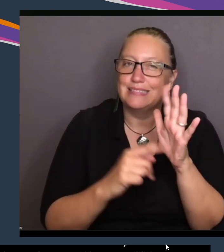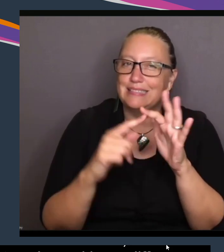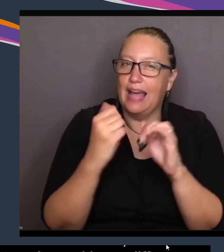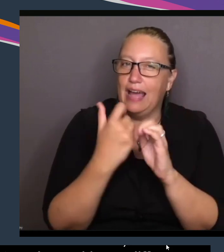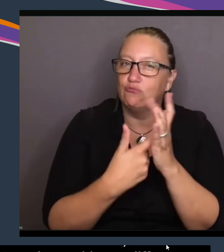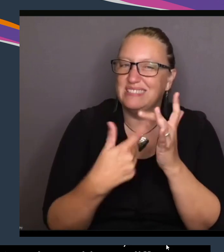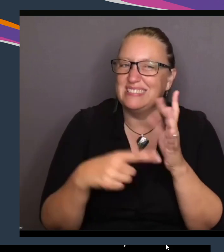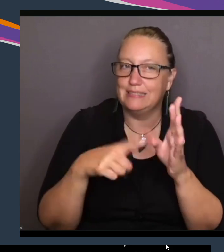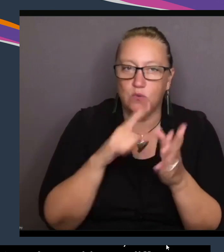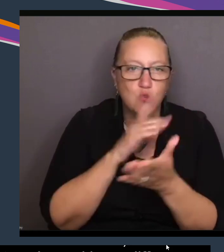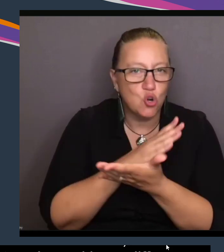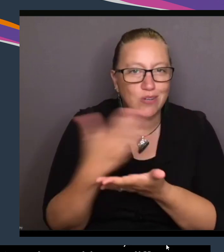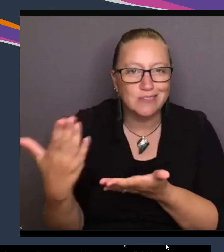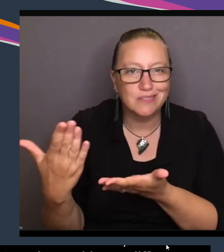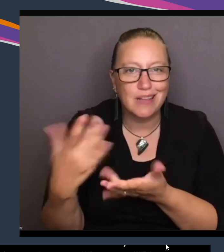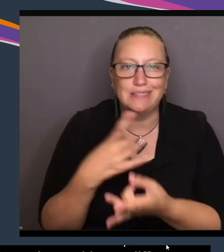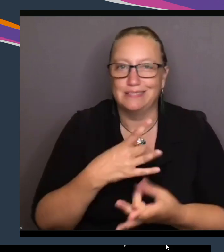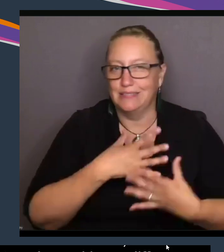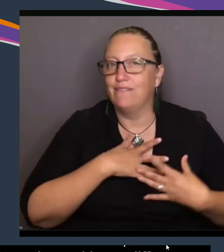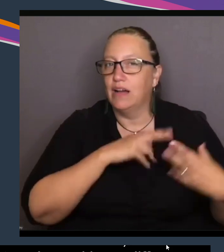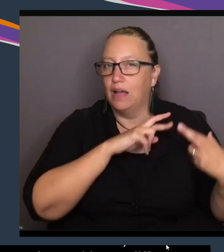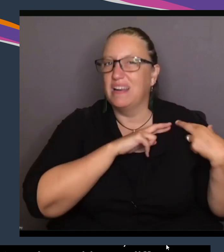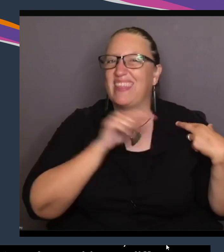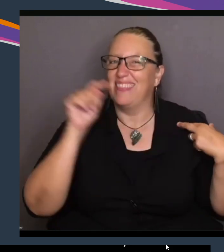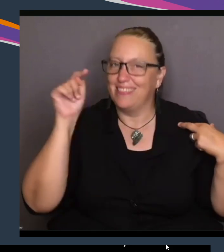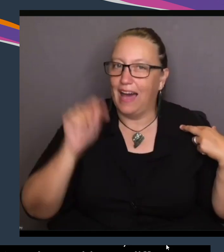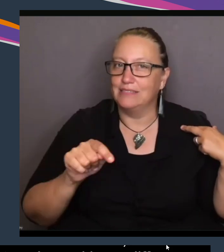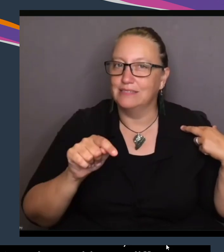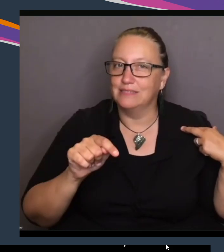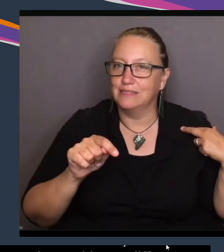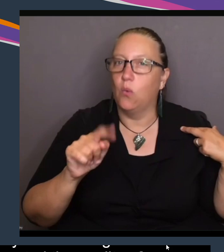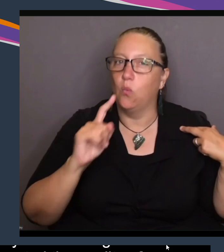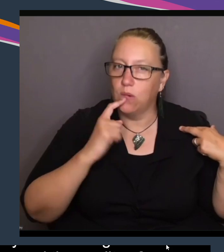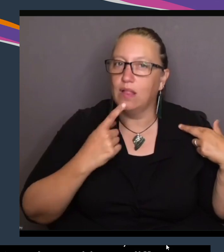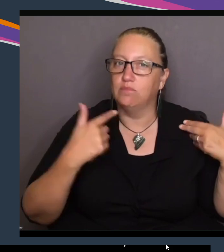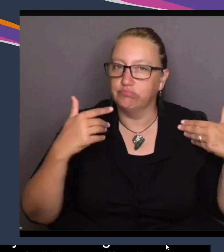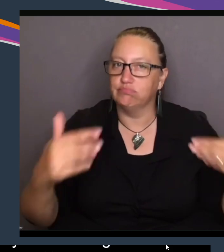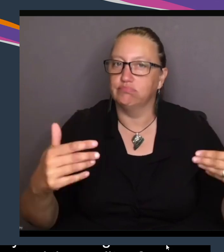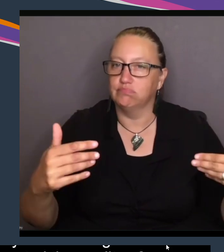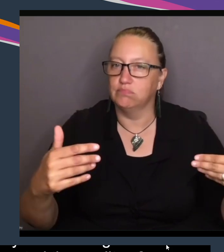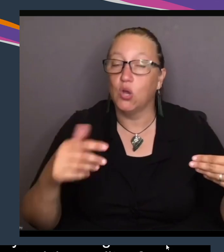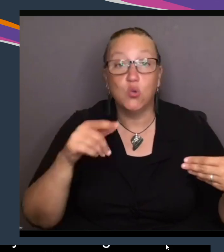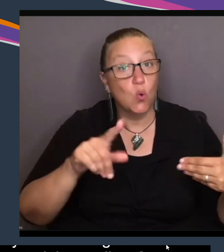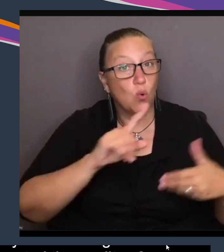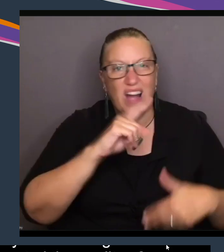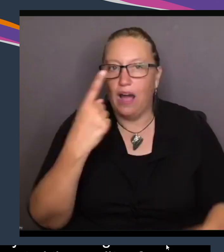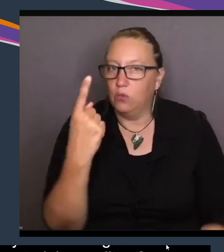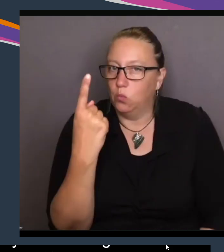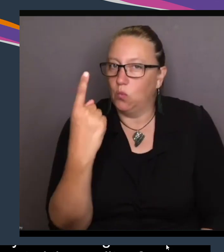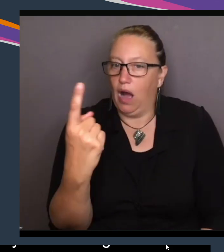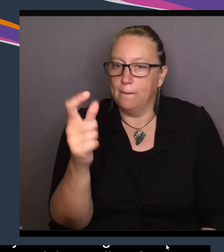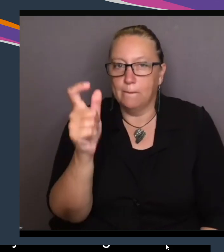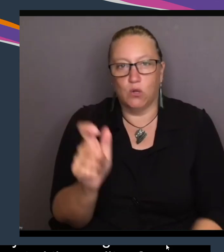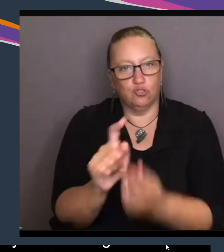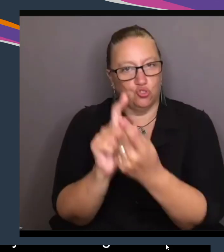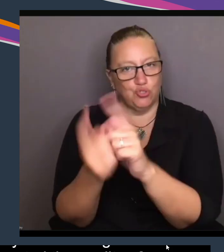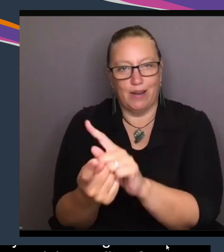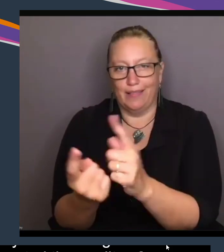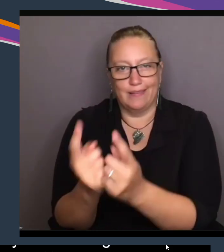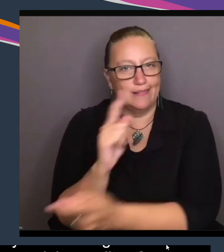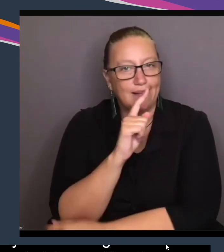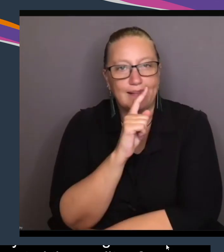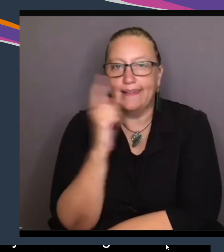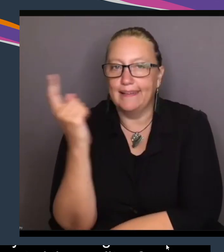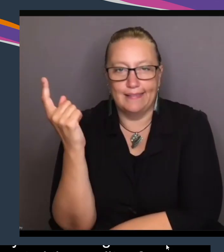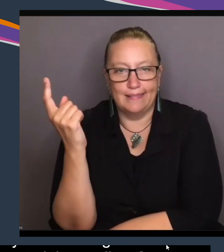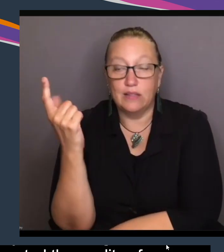you can do. In time, you will learn that you can't change things on your own. And this is why I said to everyone else